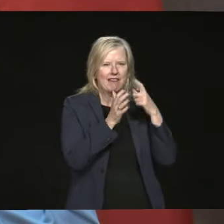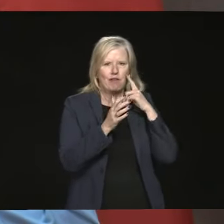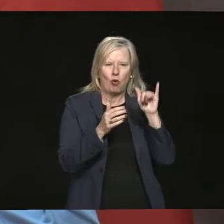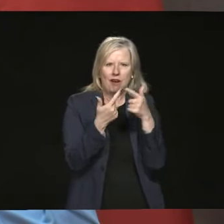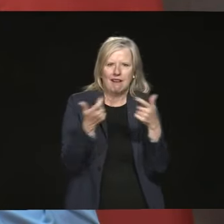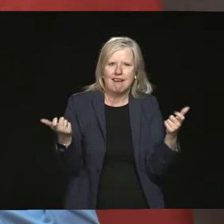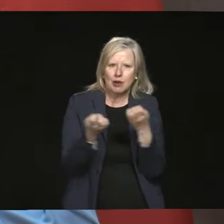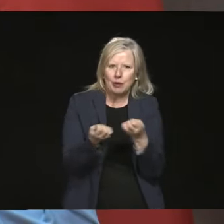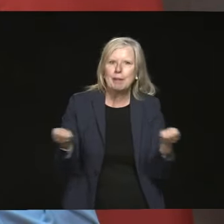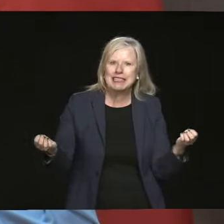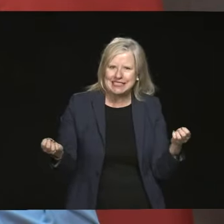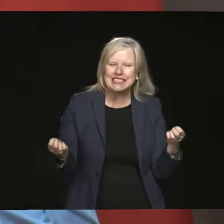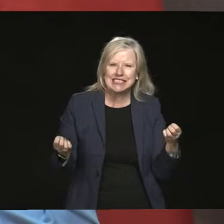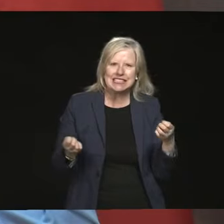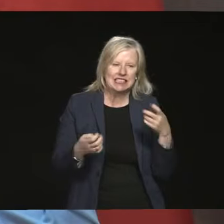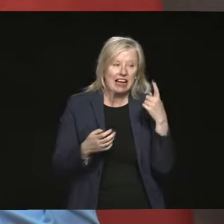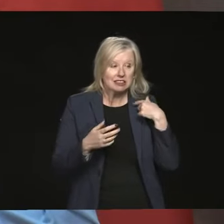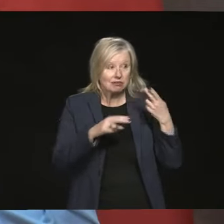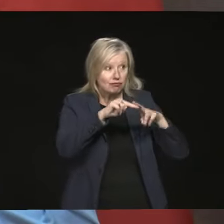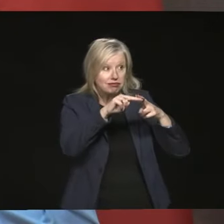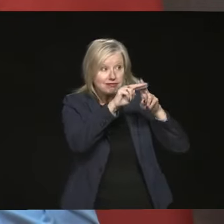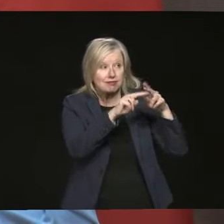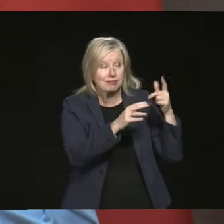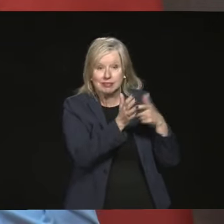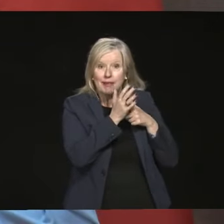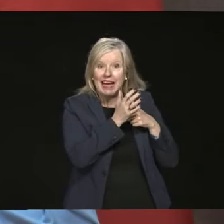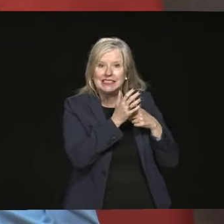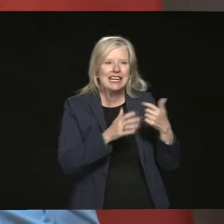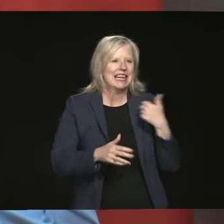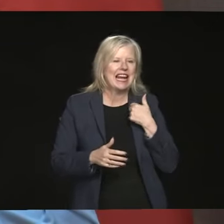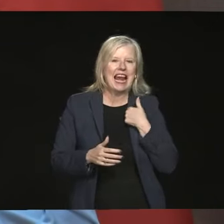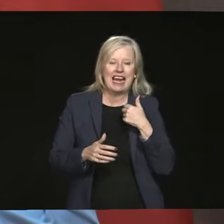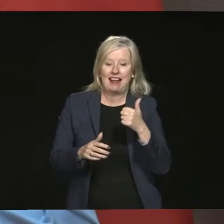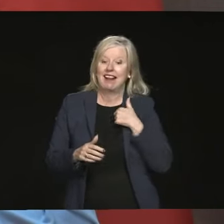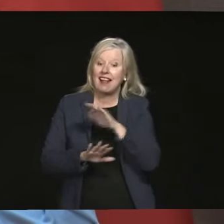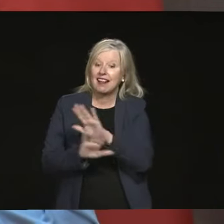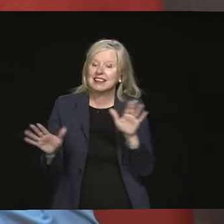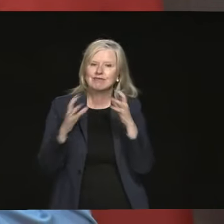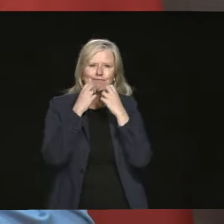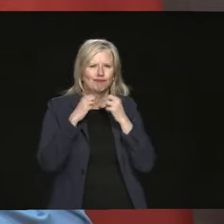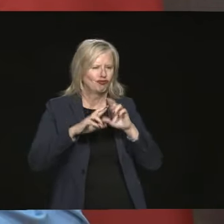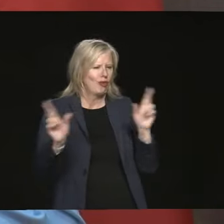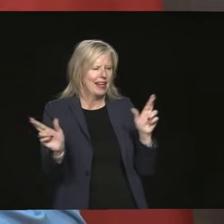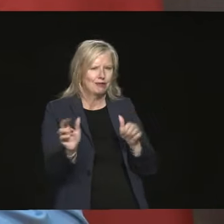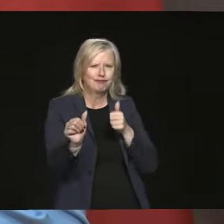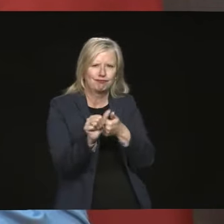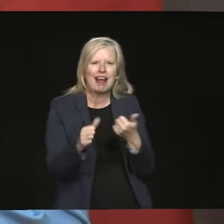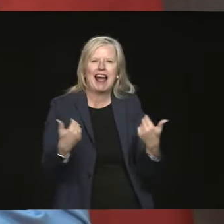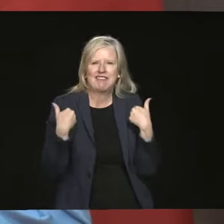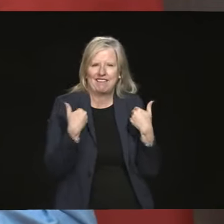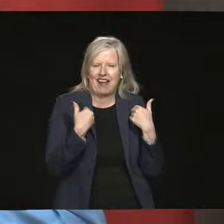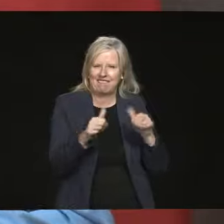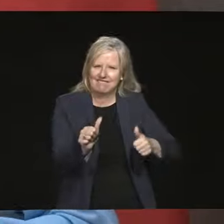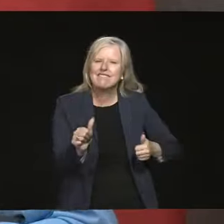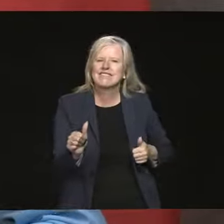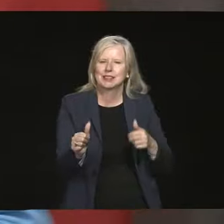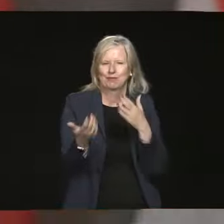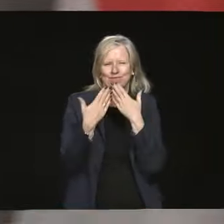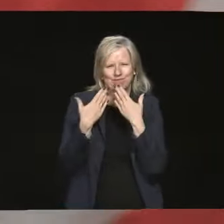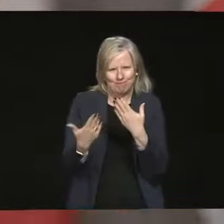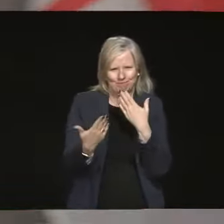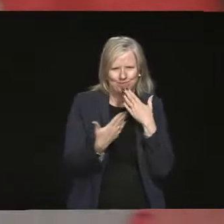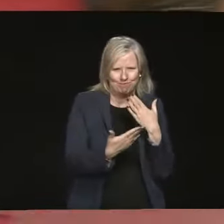going up, Canada and Canadians are keeping up. Merci beaucoup. Thank you so much. Thank you, Anita. And